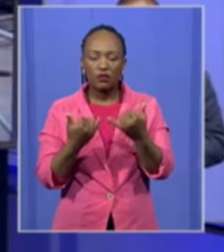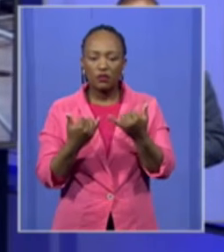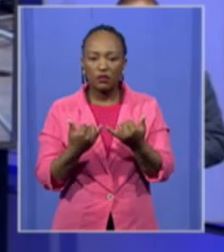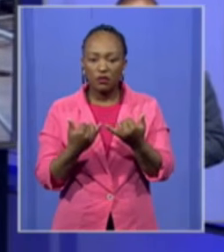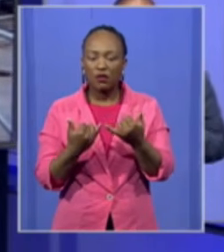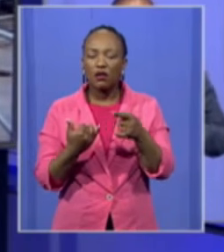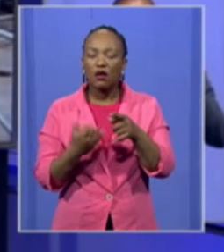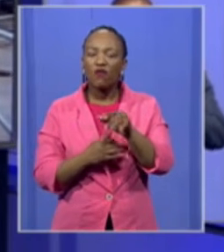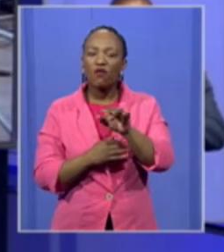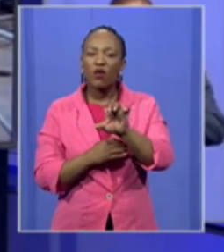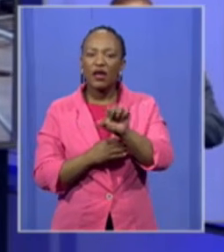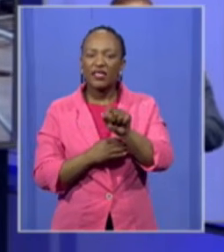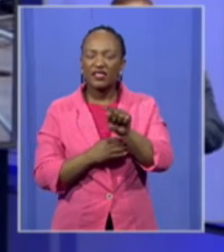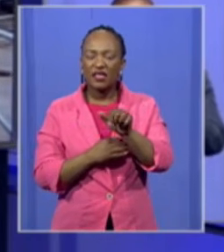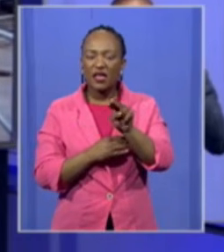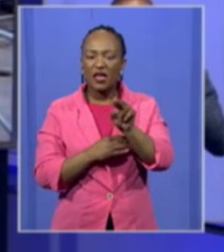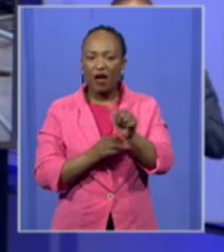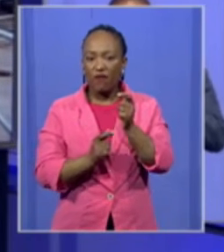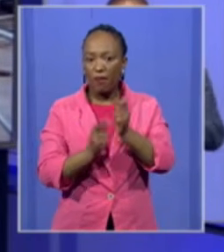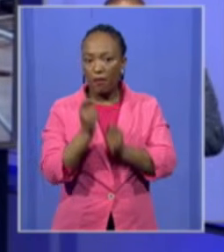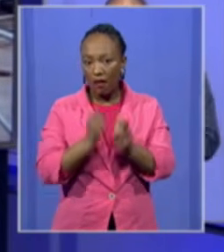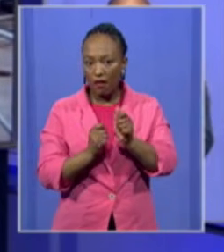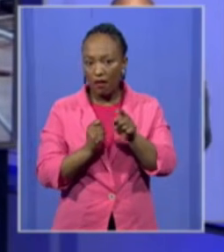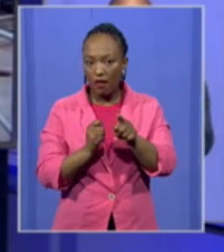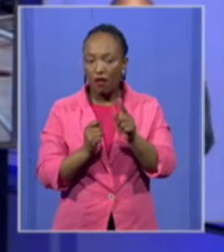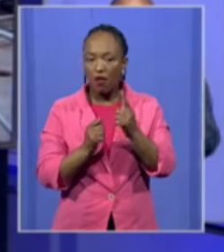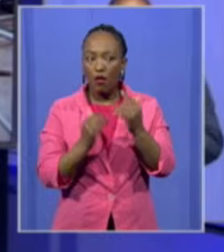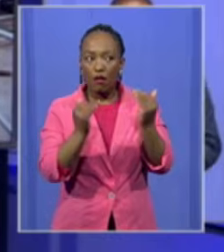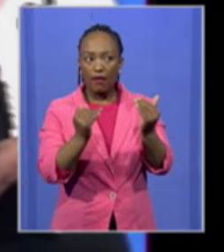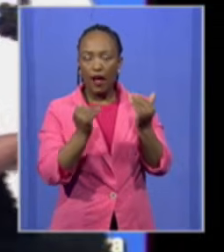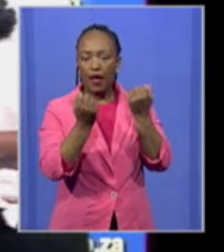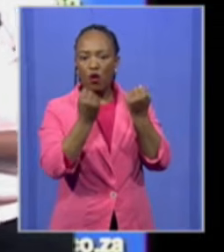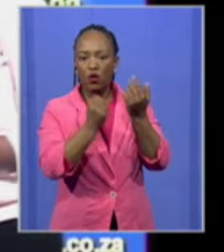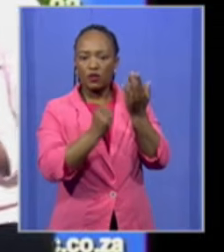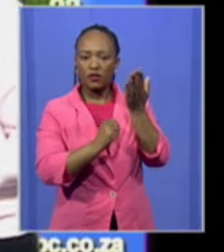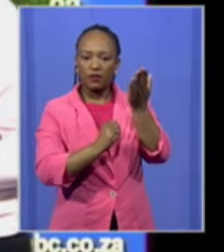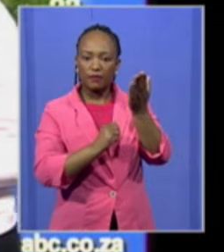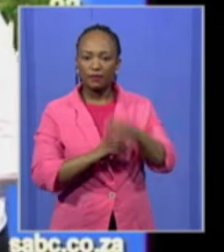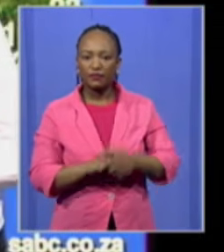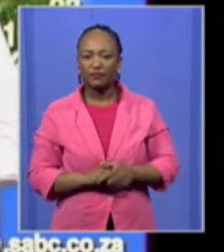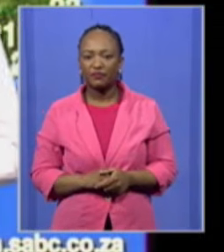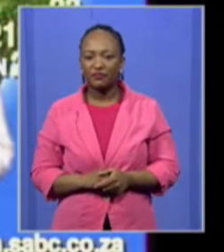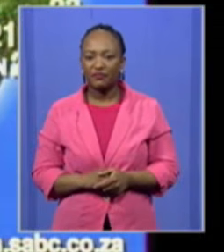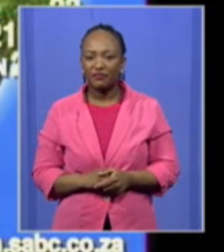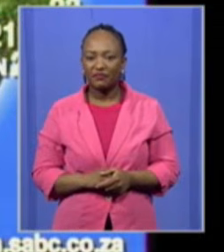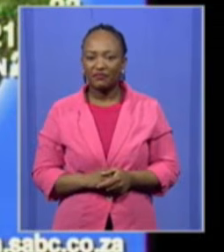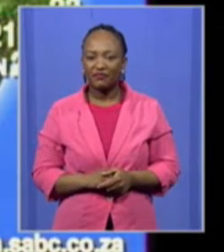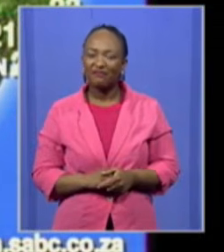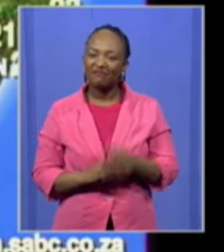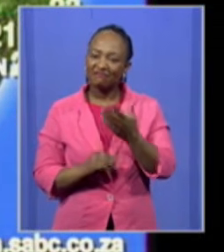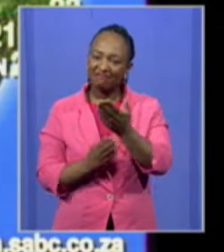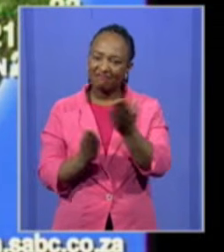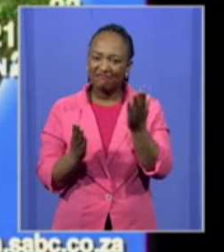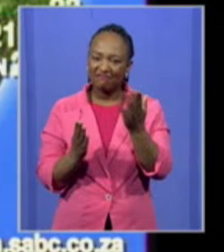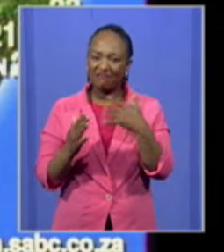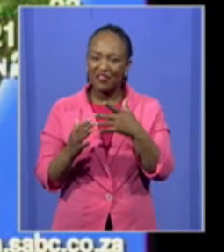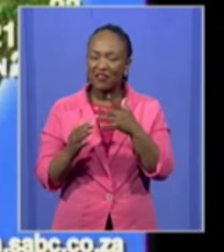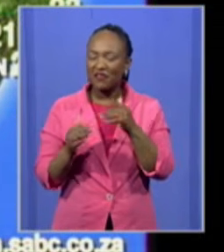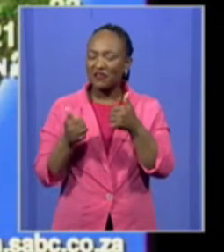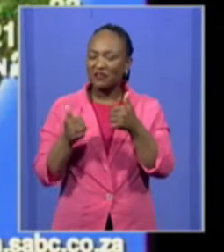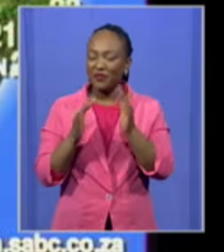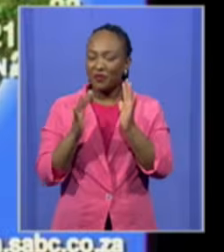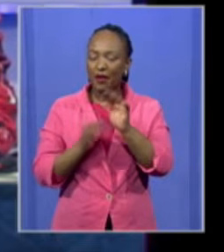ya Estina e Friede ba ananele semolao e nkelwa lekgotleng le phamela dinyewe mo ho kena beke e ntjha ka mafolofolohle borense o tla re kwalla